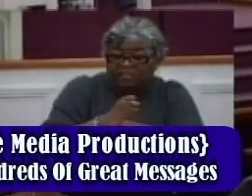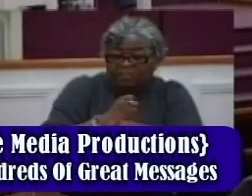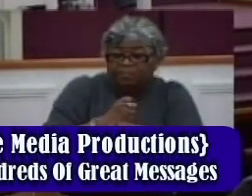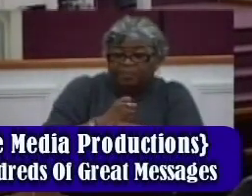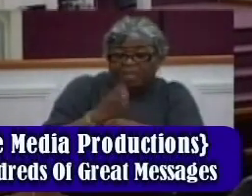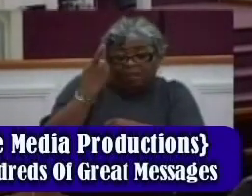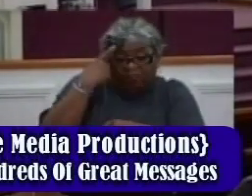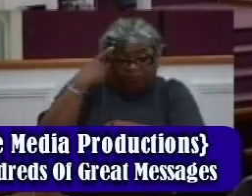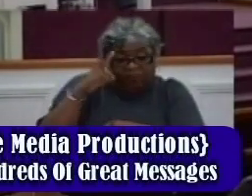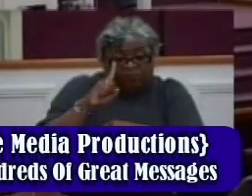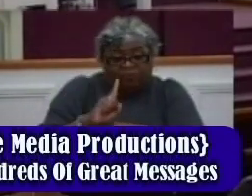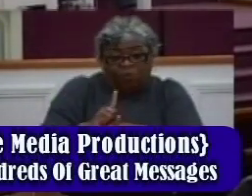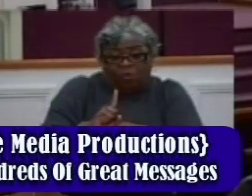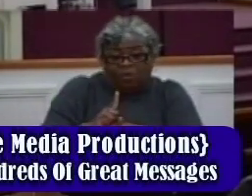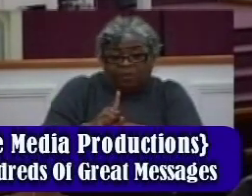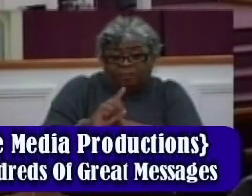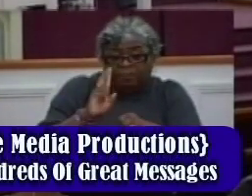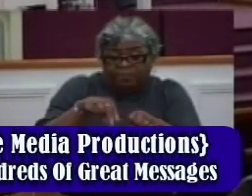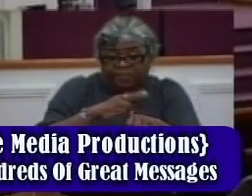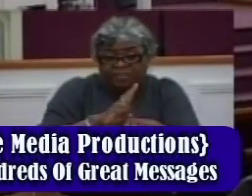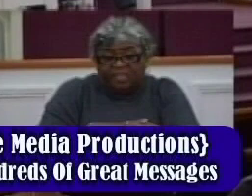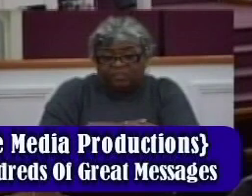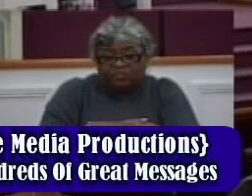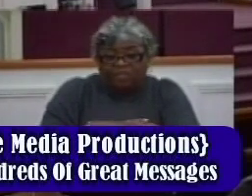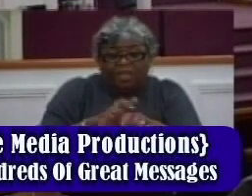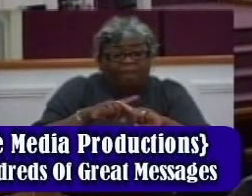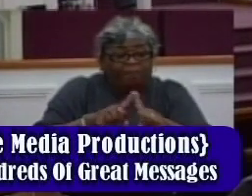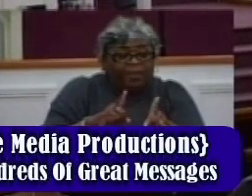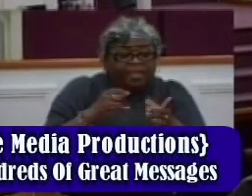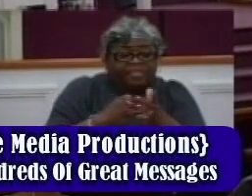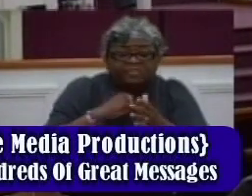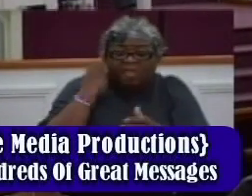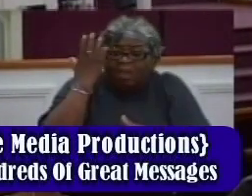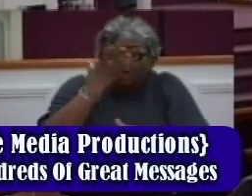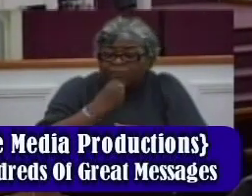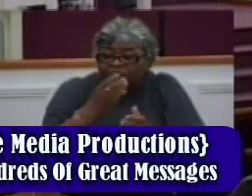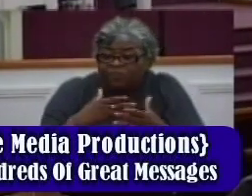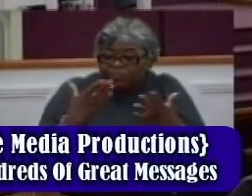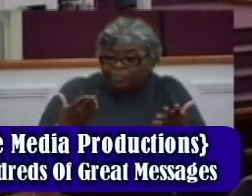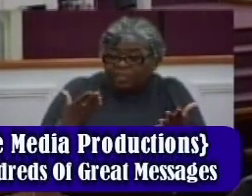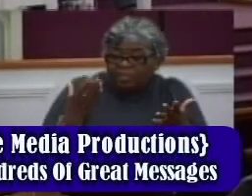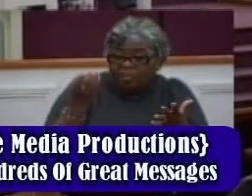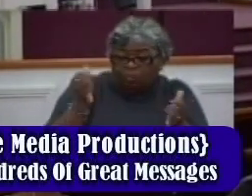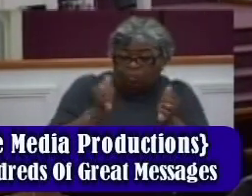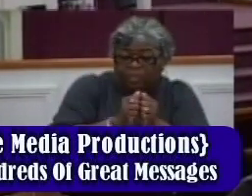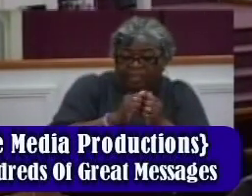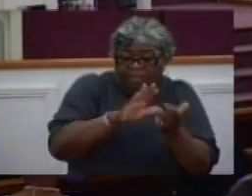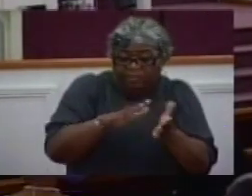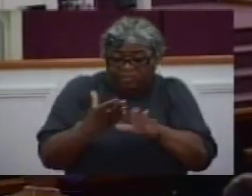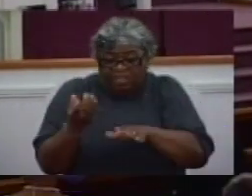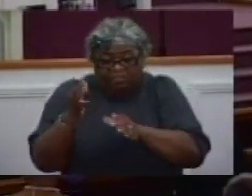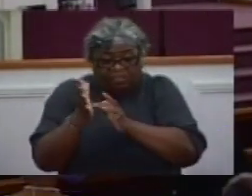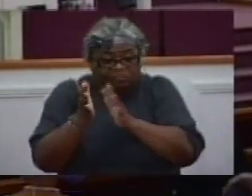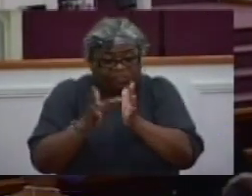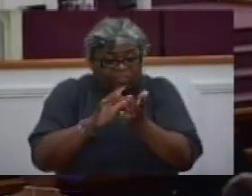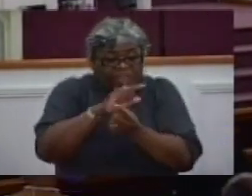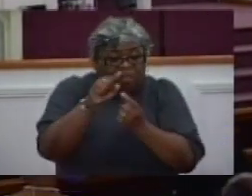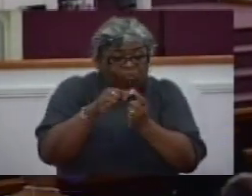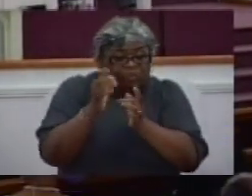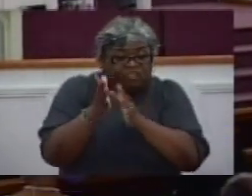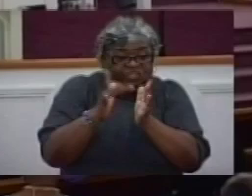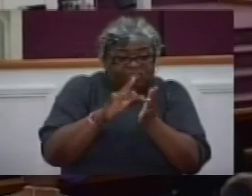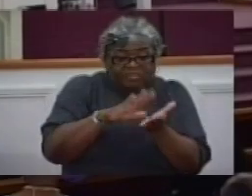on behalf of the nation. But it's a beautiful thing with the death of Jesus, is that when